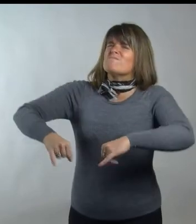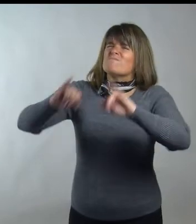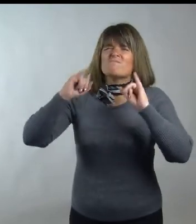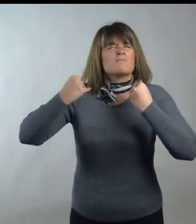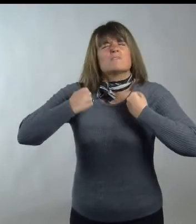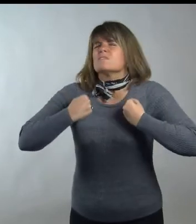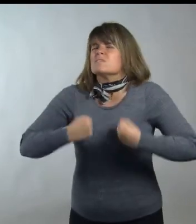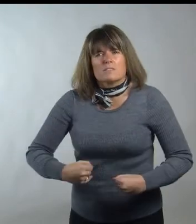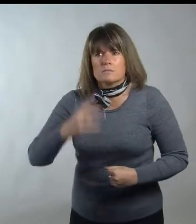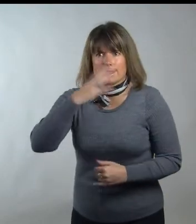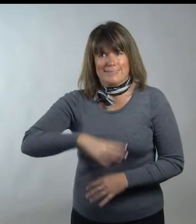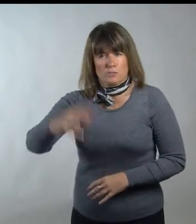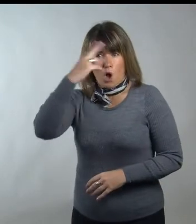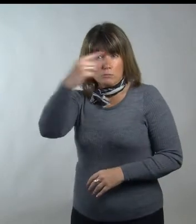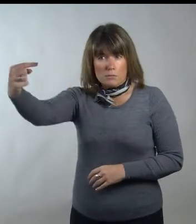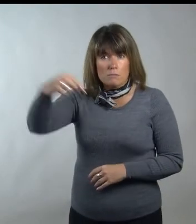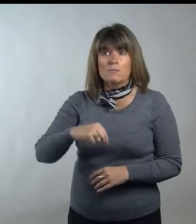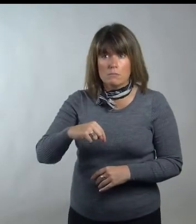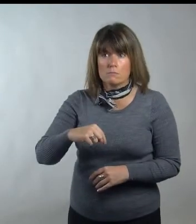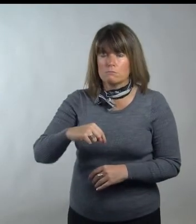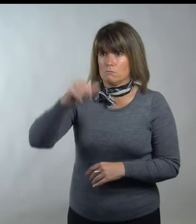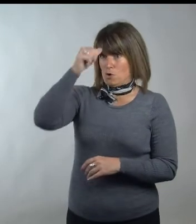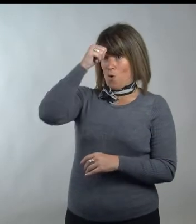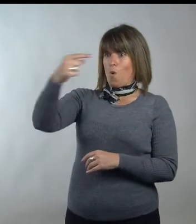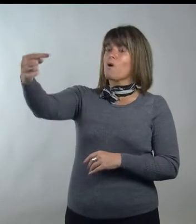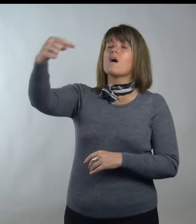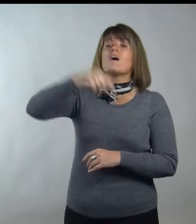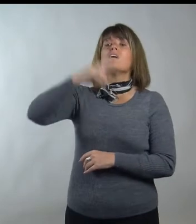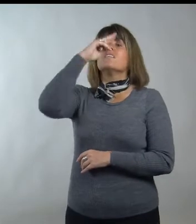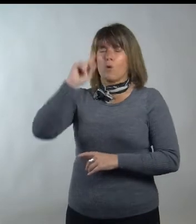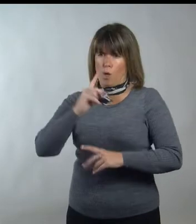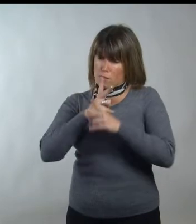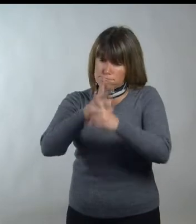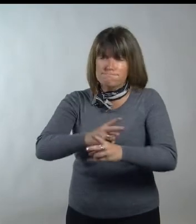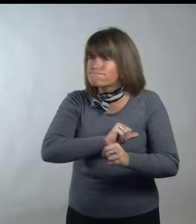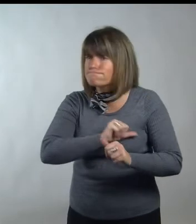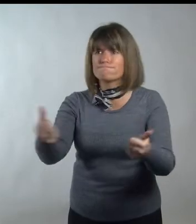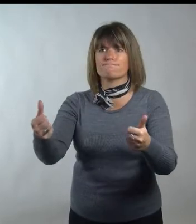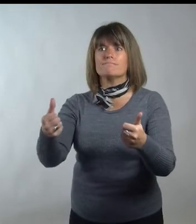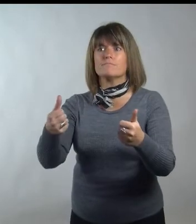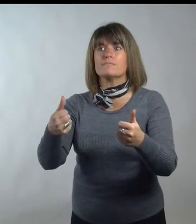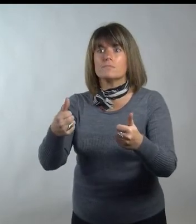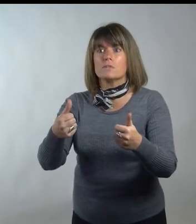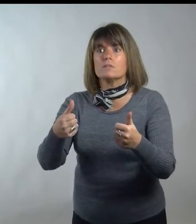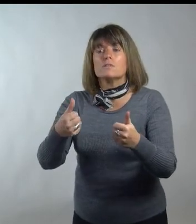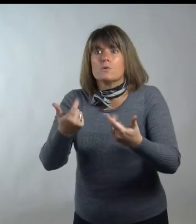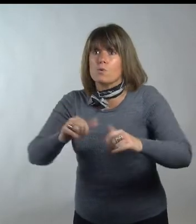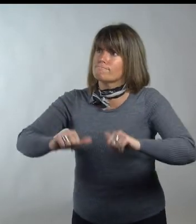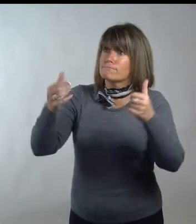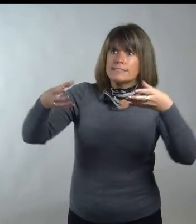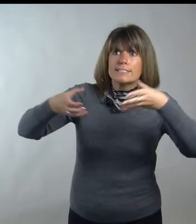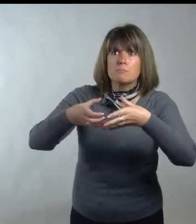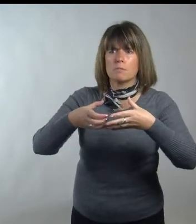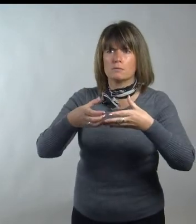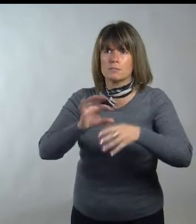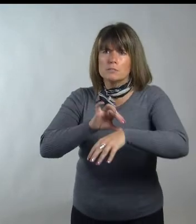you are seen by a senior doctor early on. We want to have bigger teams of specialists providing care 24/7, so services